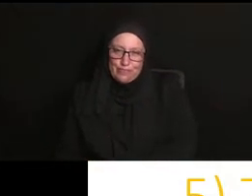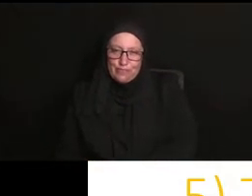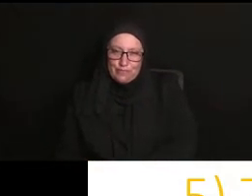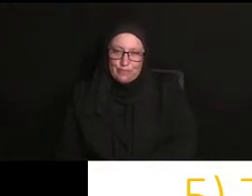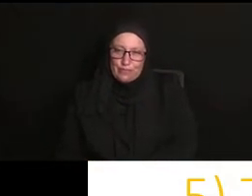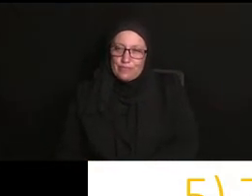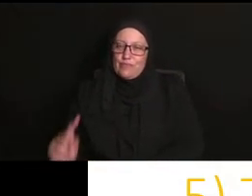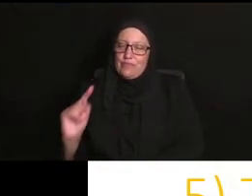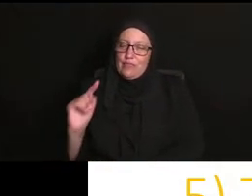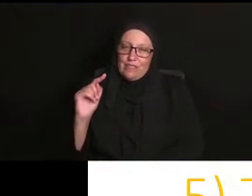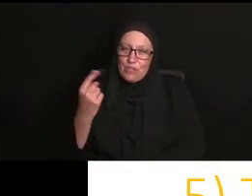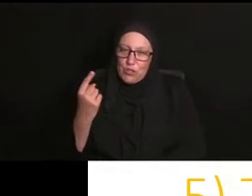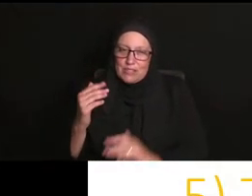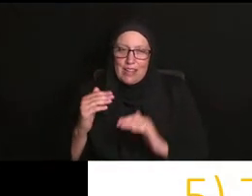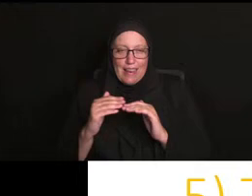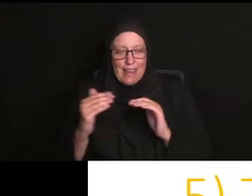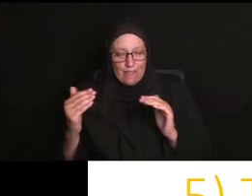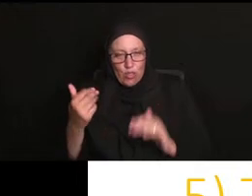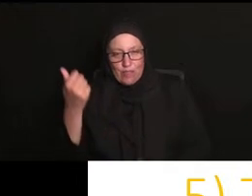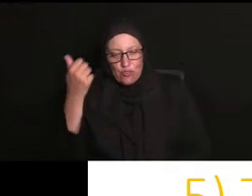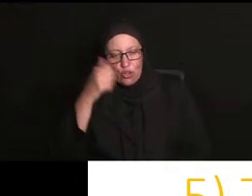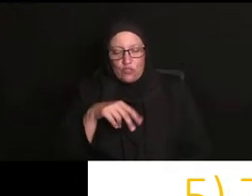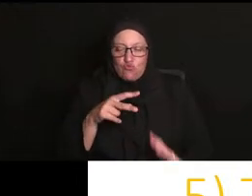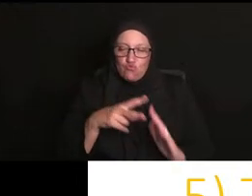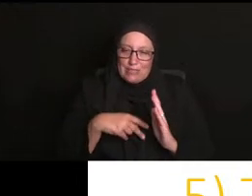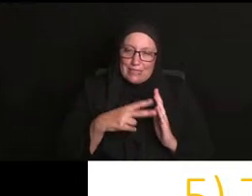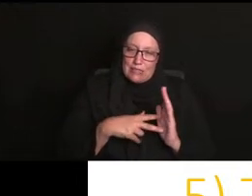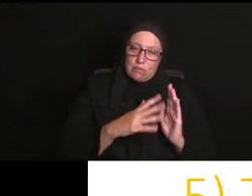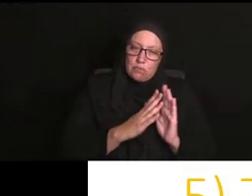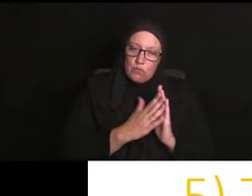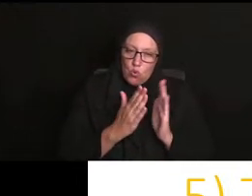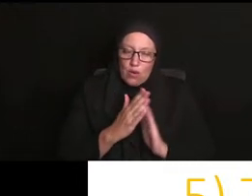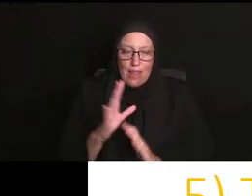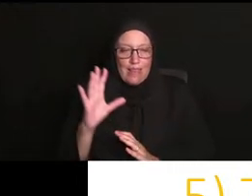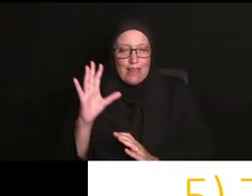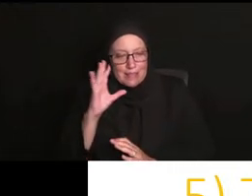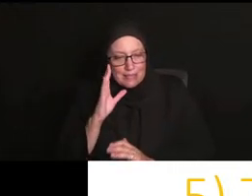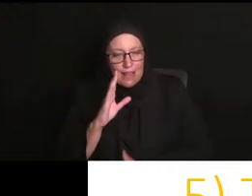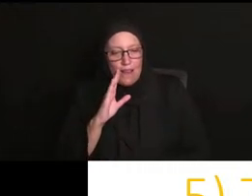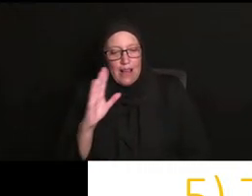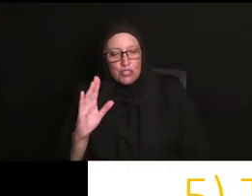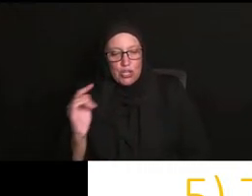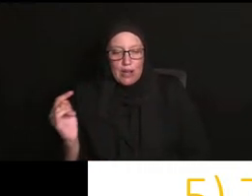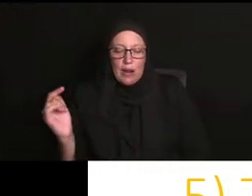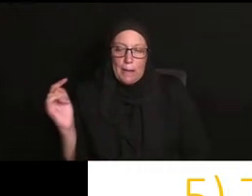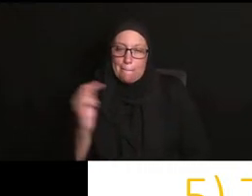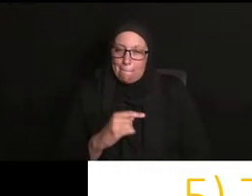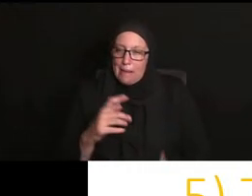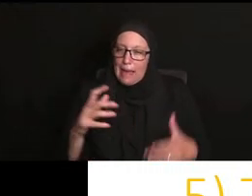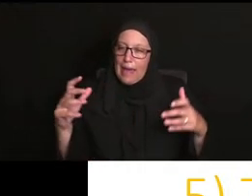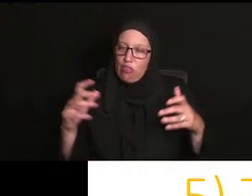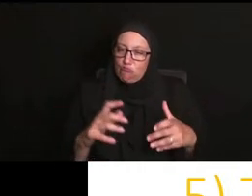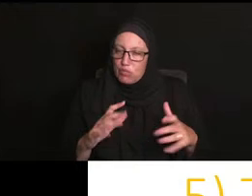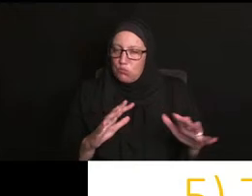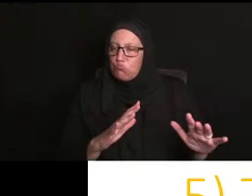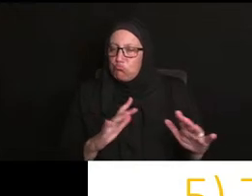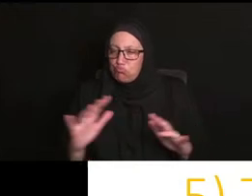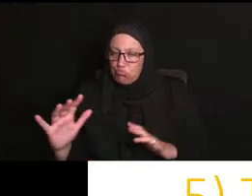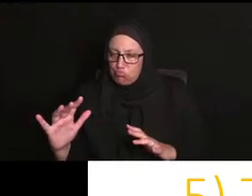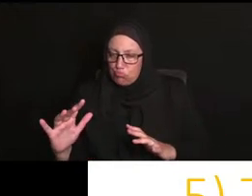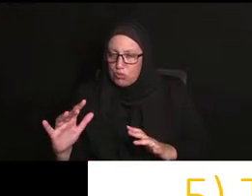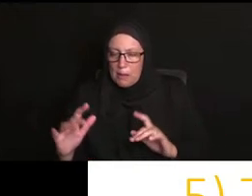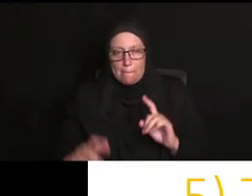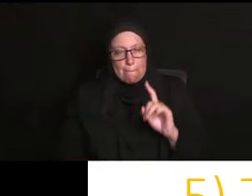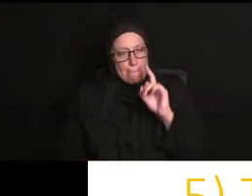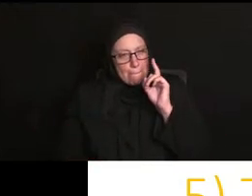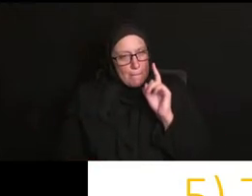of knowledge is to read some books, listen to some lectures, attend such gatherings. But that's not